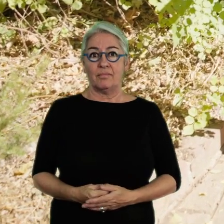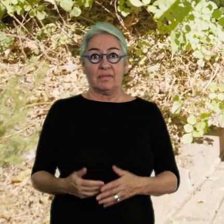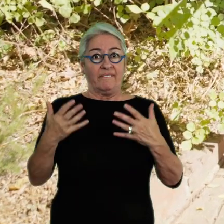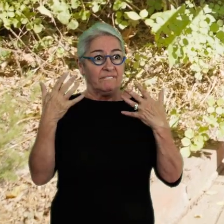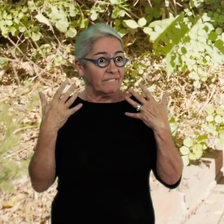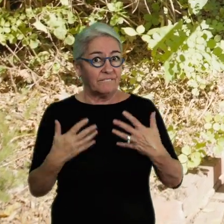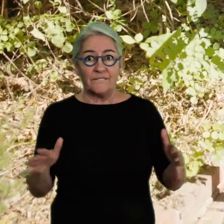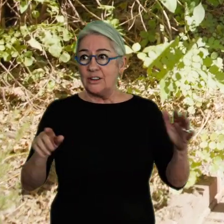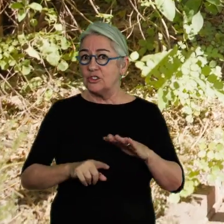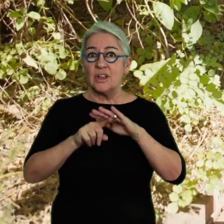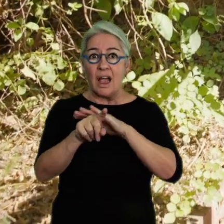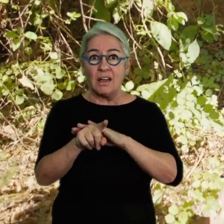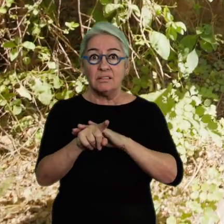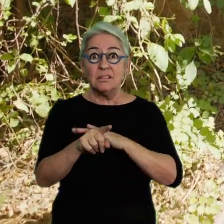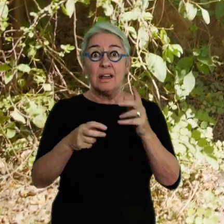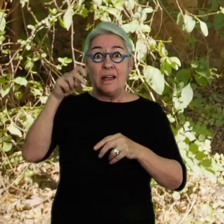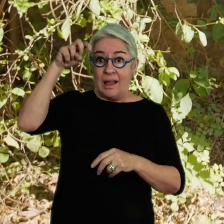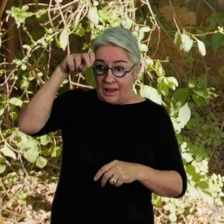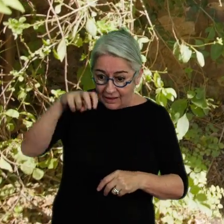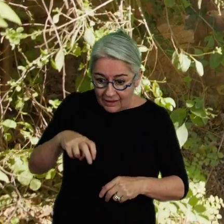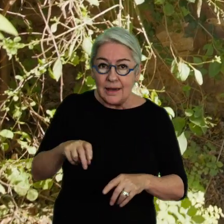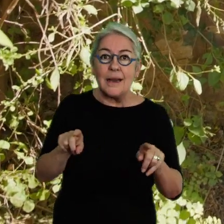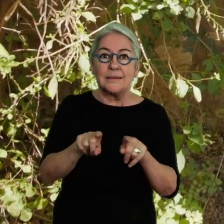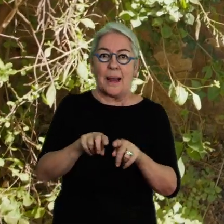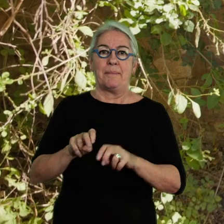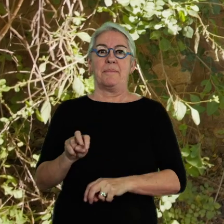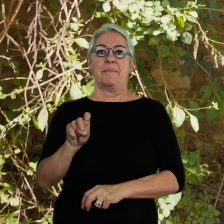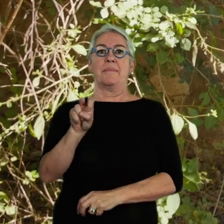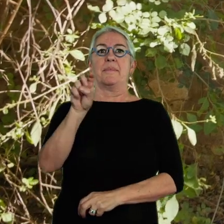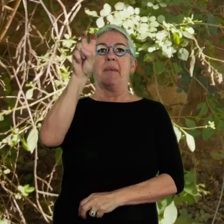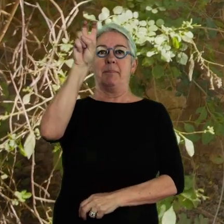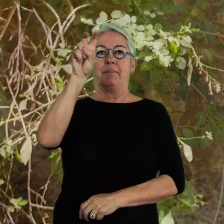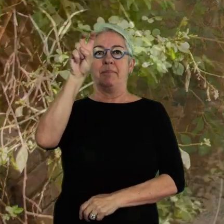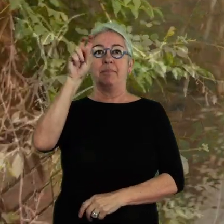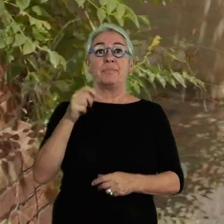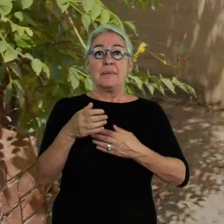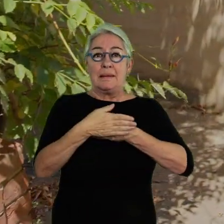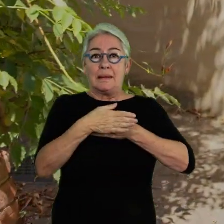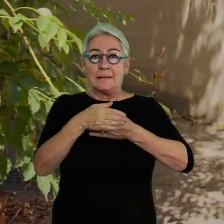To exit, head up the stairs again. There is a small gate here which exits out onto Holden Street.